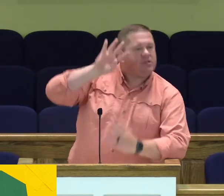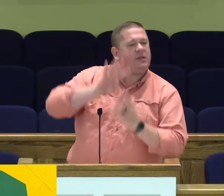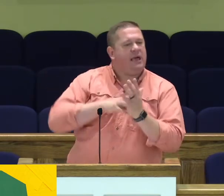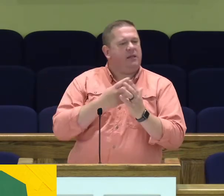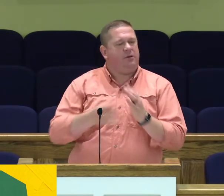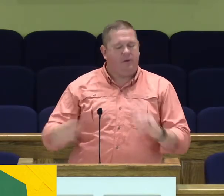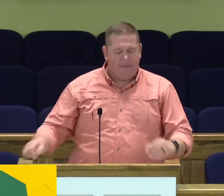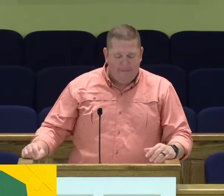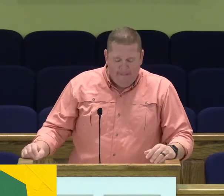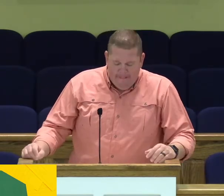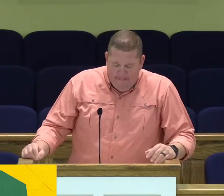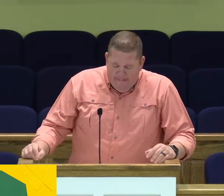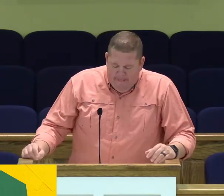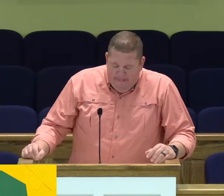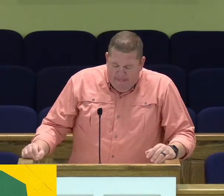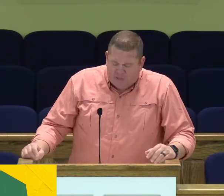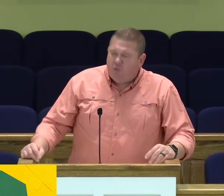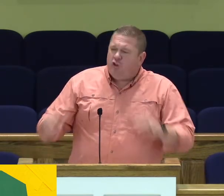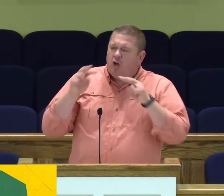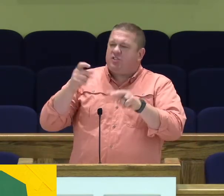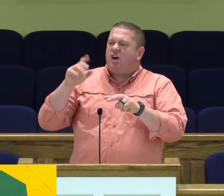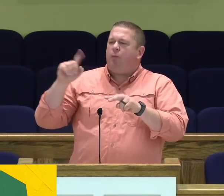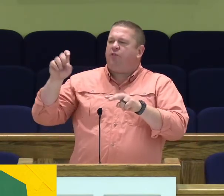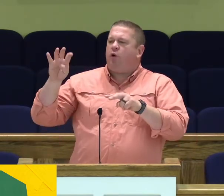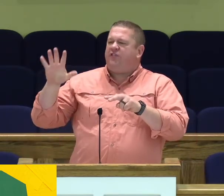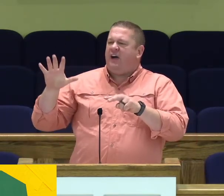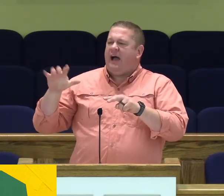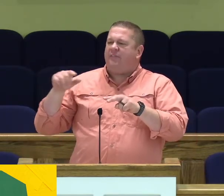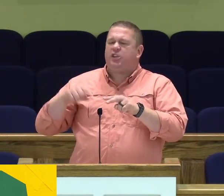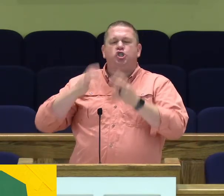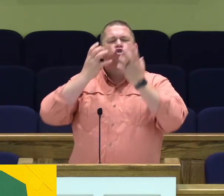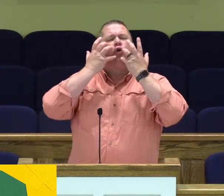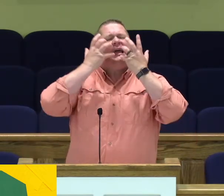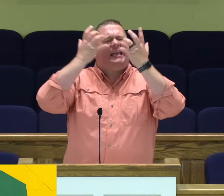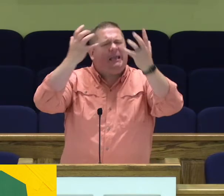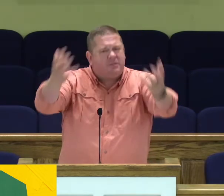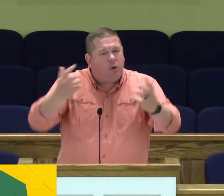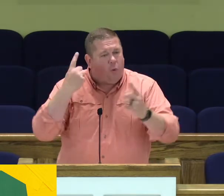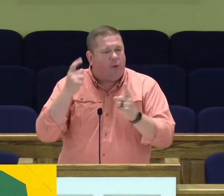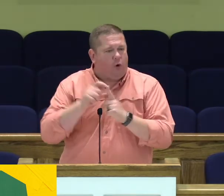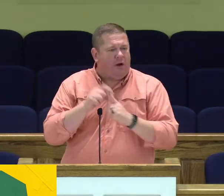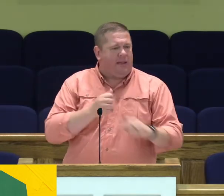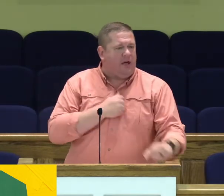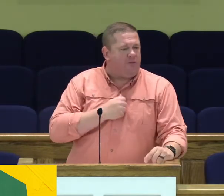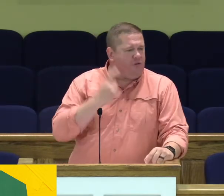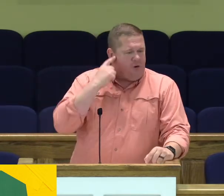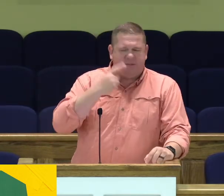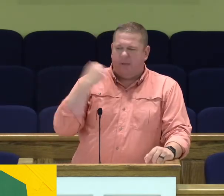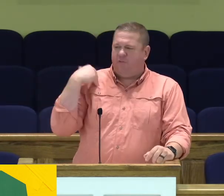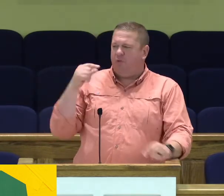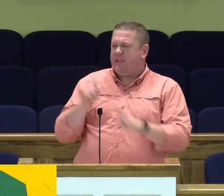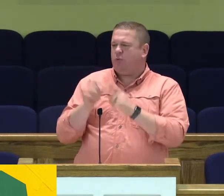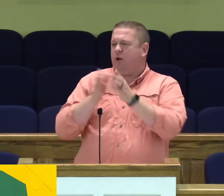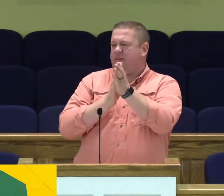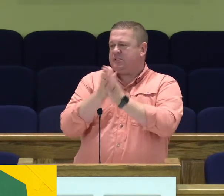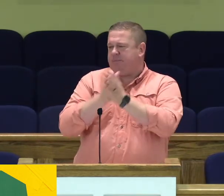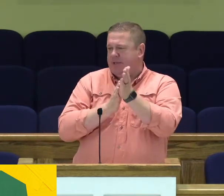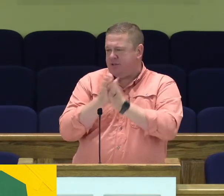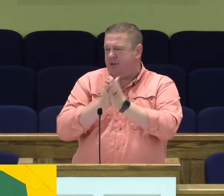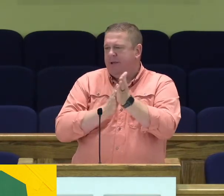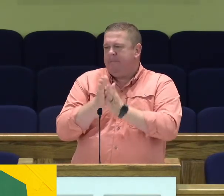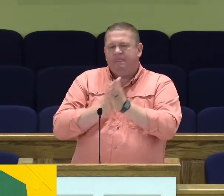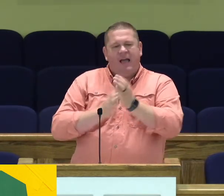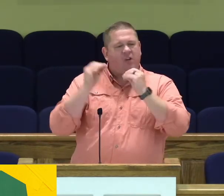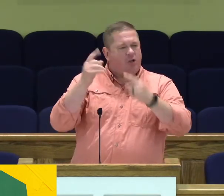his calendar. And so if you look at Psalm 145, it screams one word I love. And you've heard me say it before, and that's the word